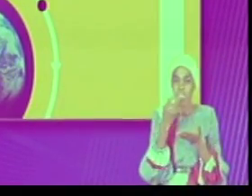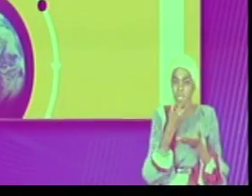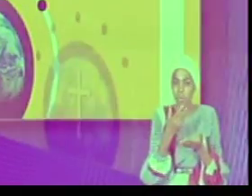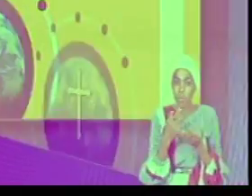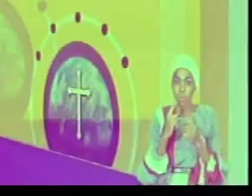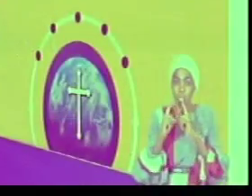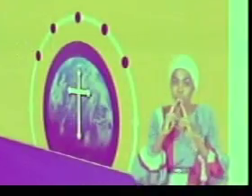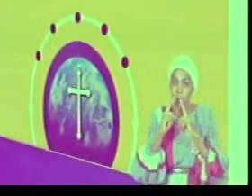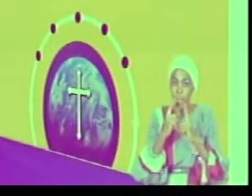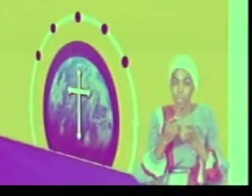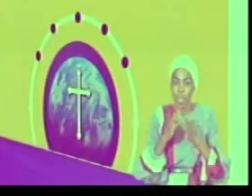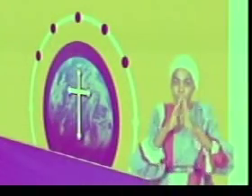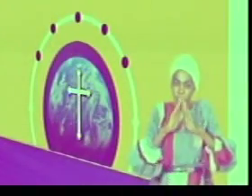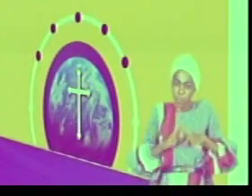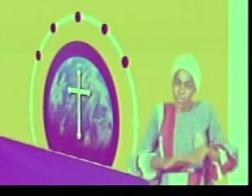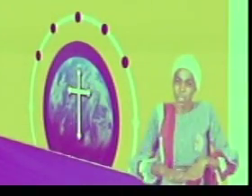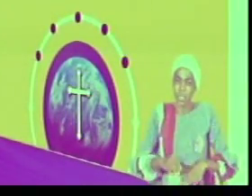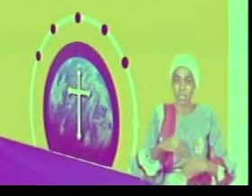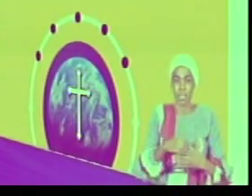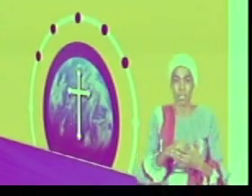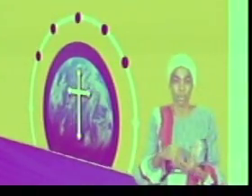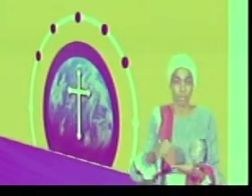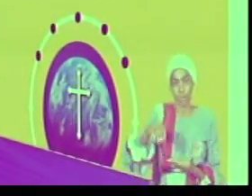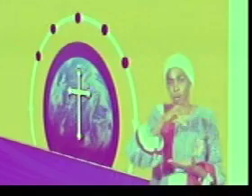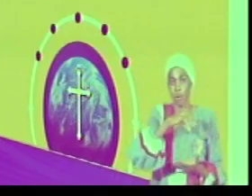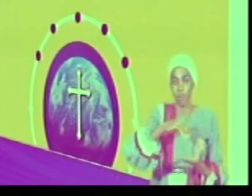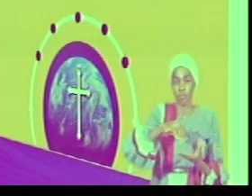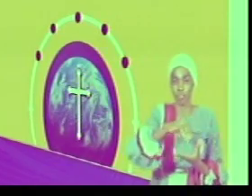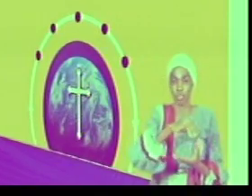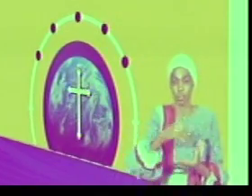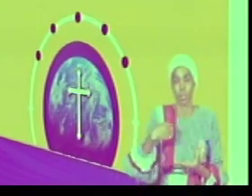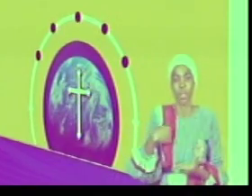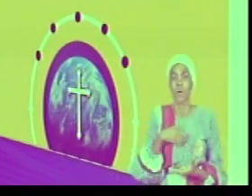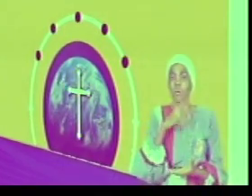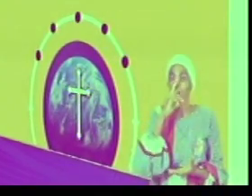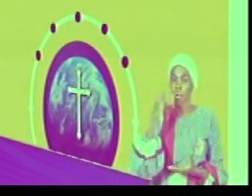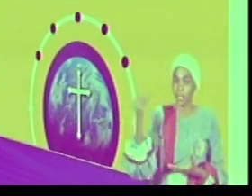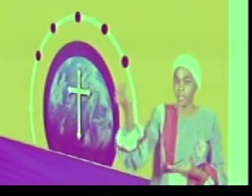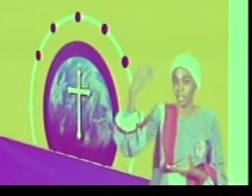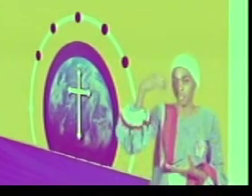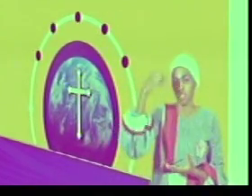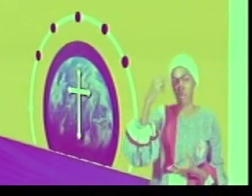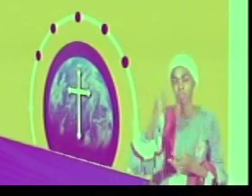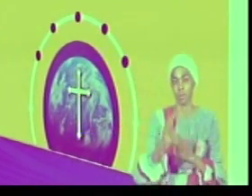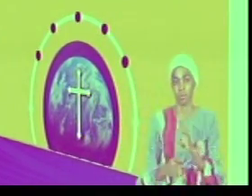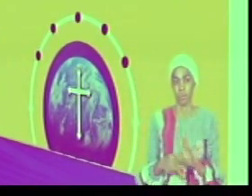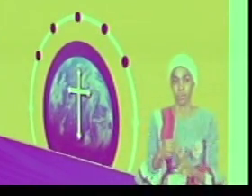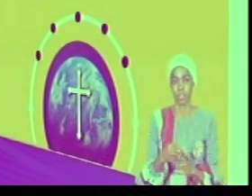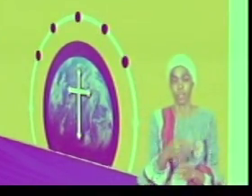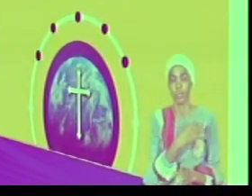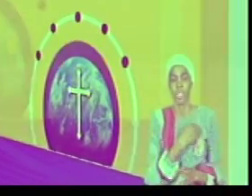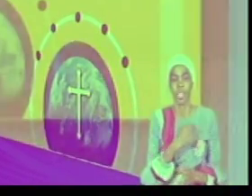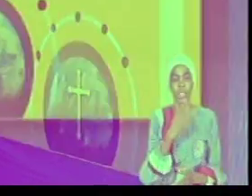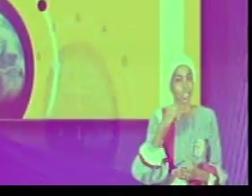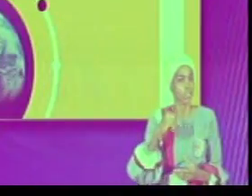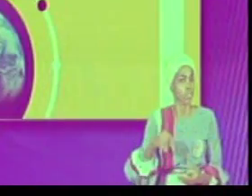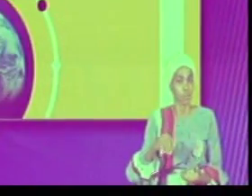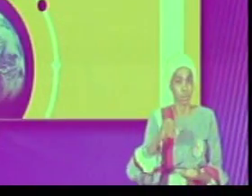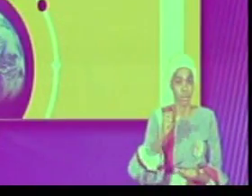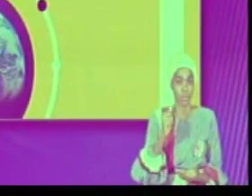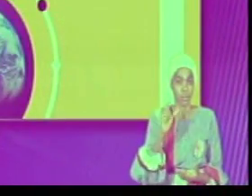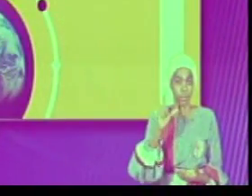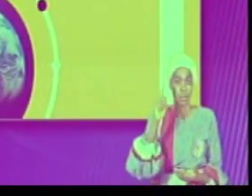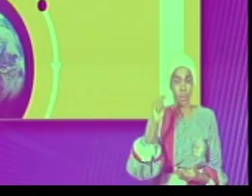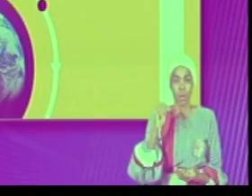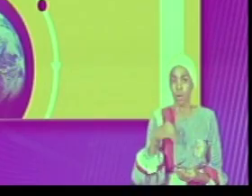speak hope in uncertainty. We are the light of the world and the salt of the earth. Even though